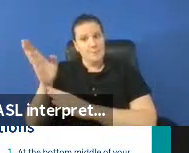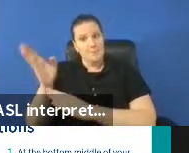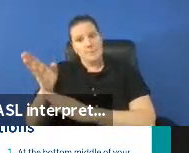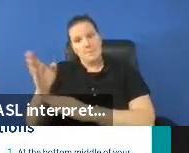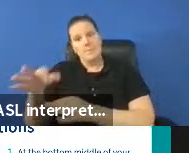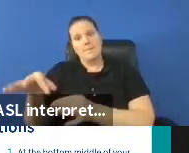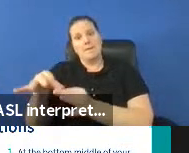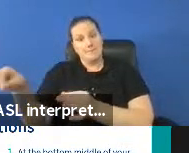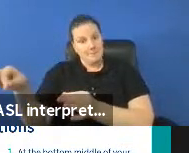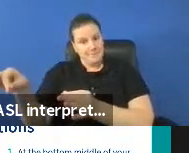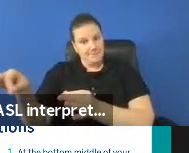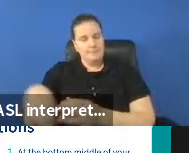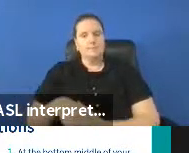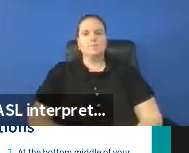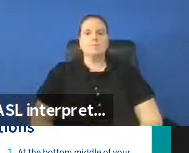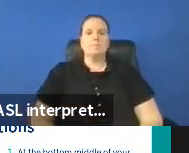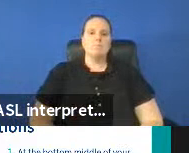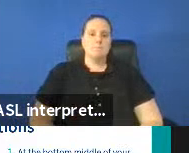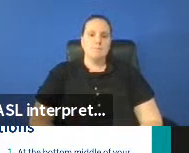ibr.news/captions.